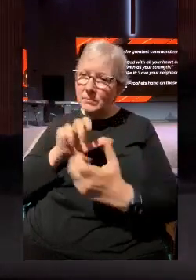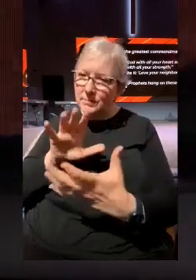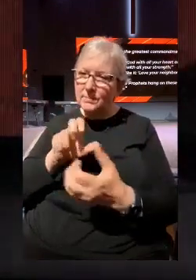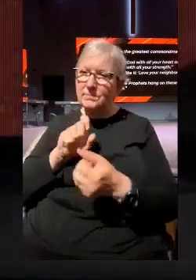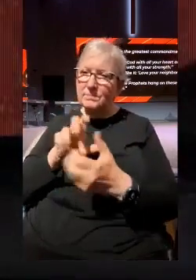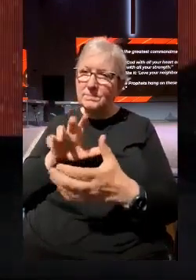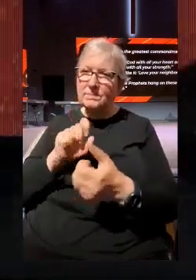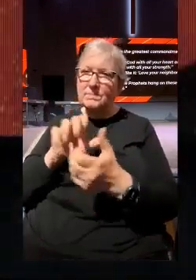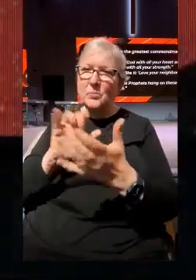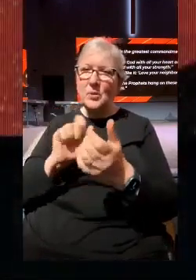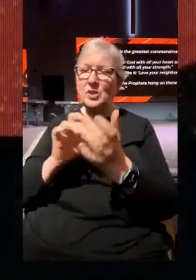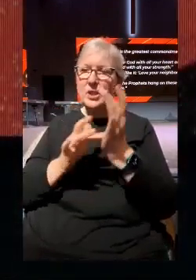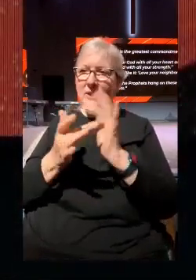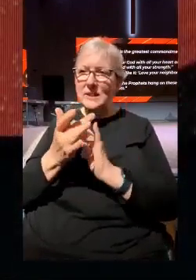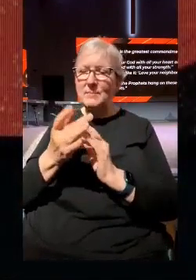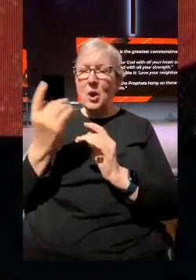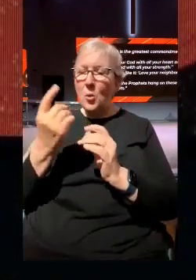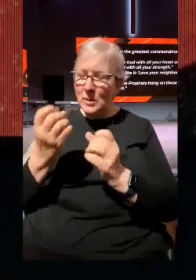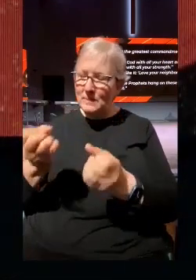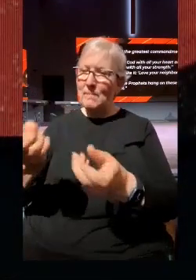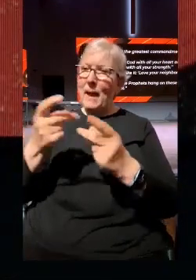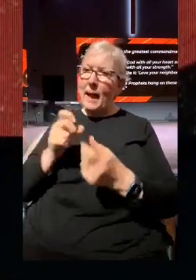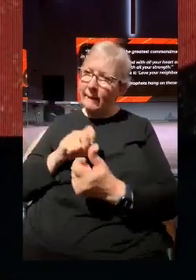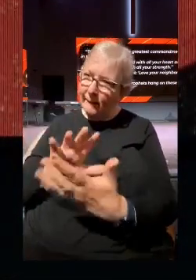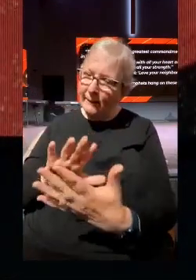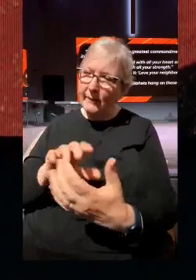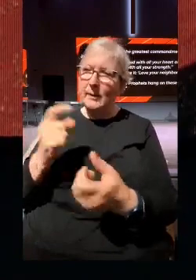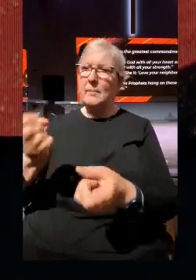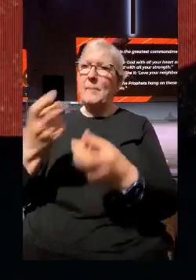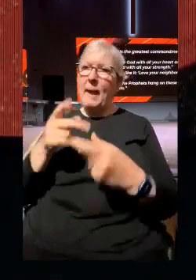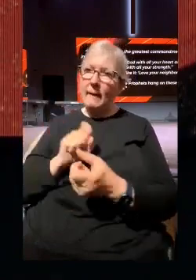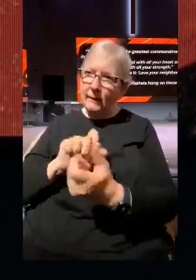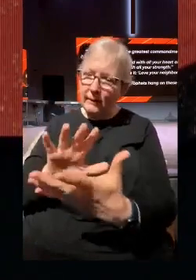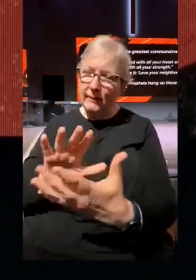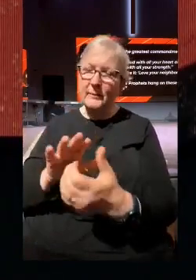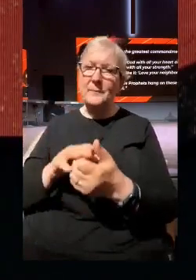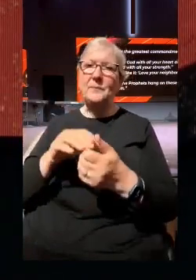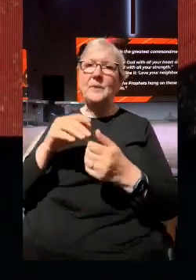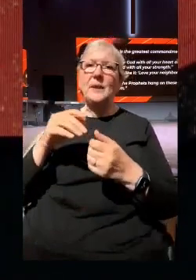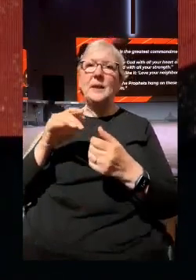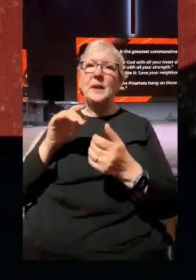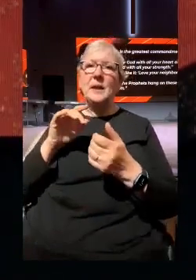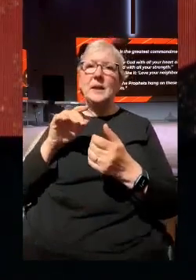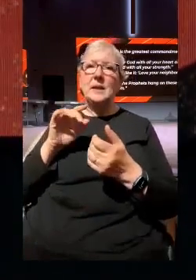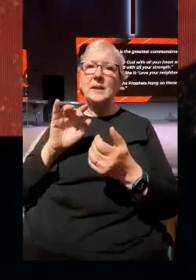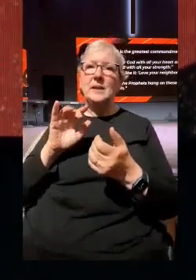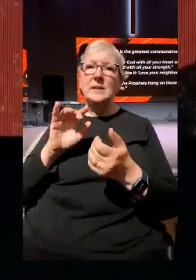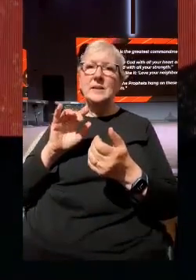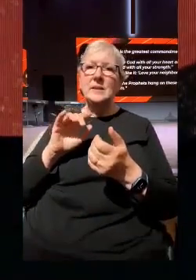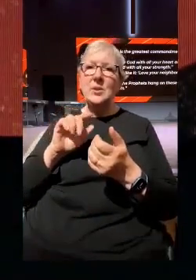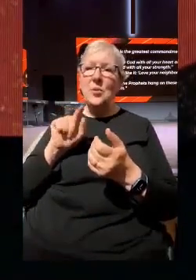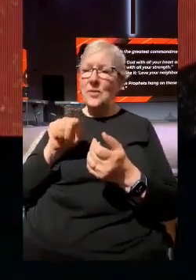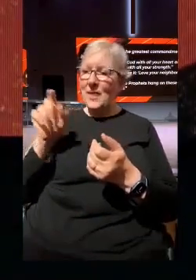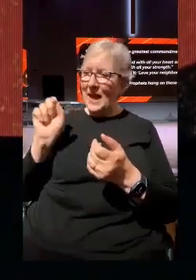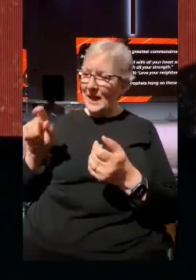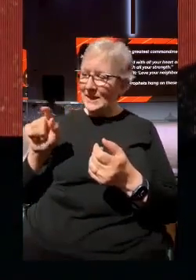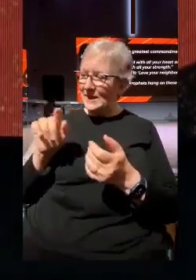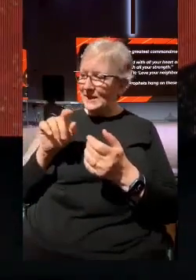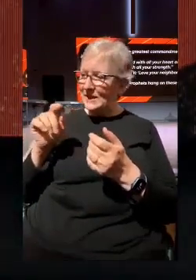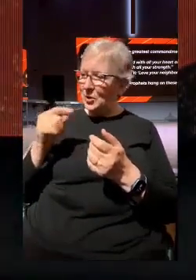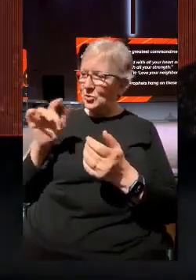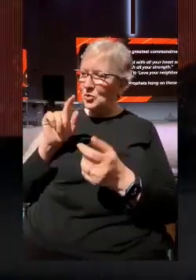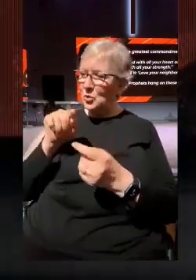more. So a Pharisee asks a question that goes straight to the heart of their religion. Teacher, which